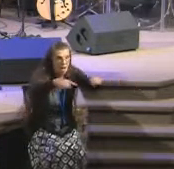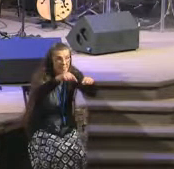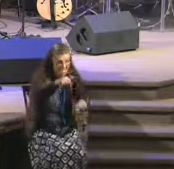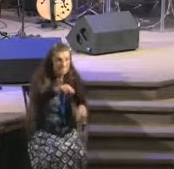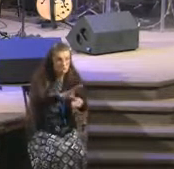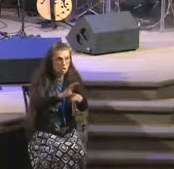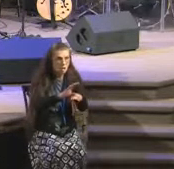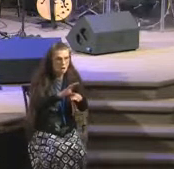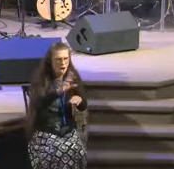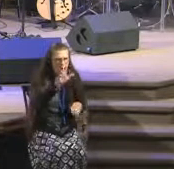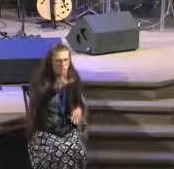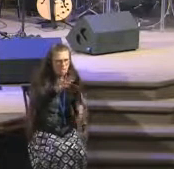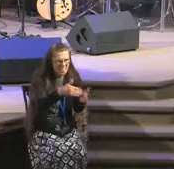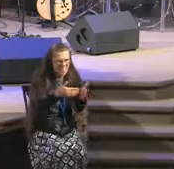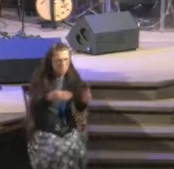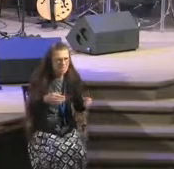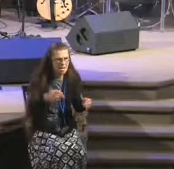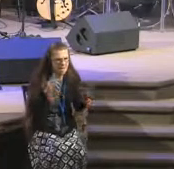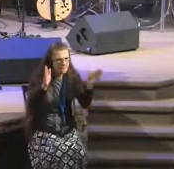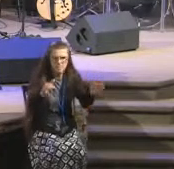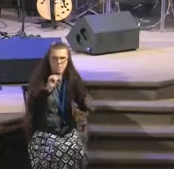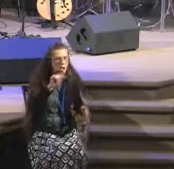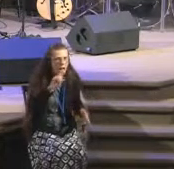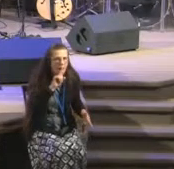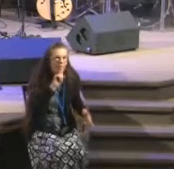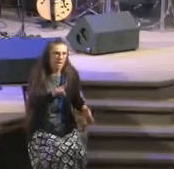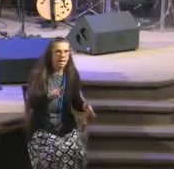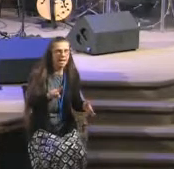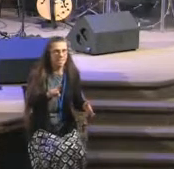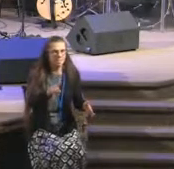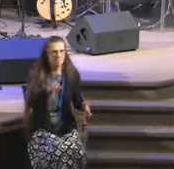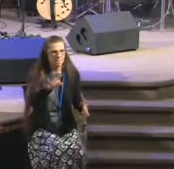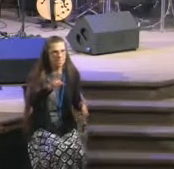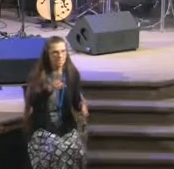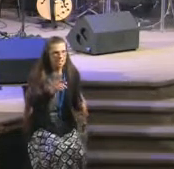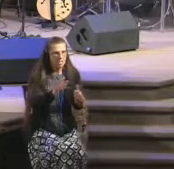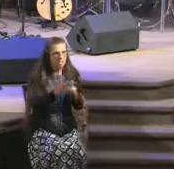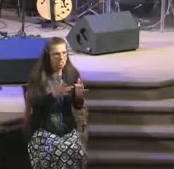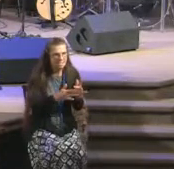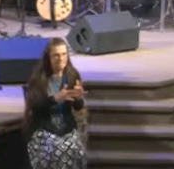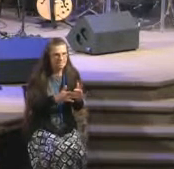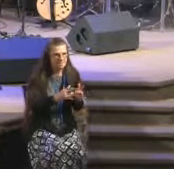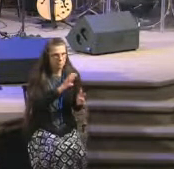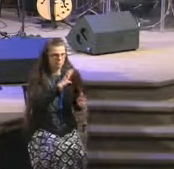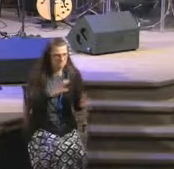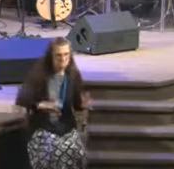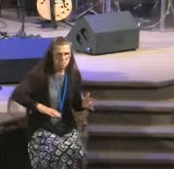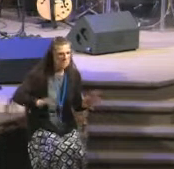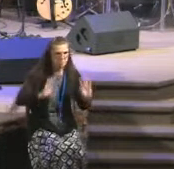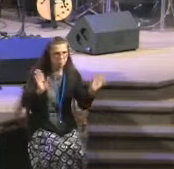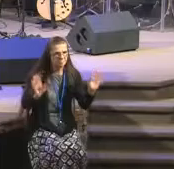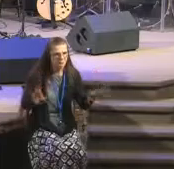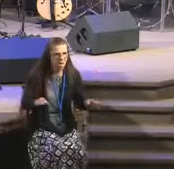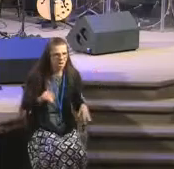church. 3,000 of them do not claim to be a Christian, go to church anywhere. That's not including those that